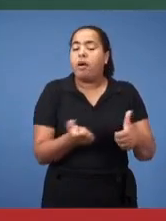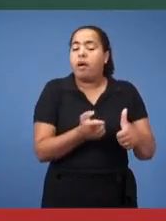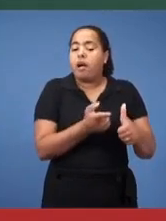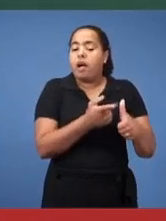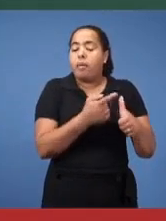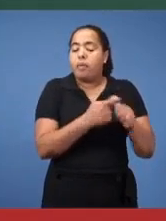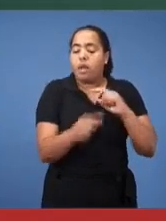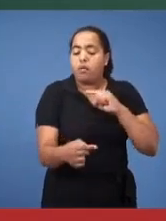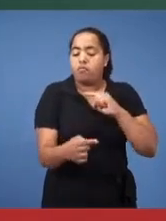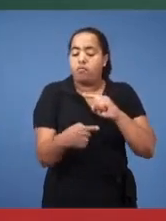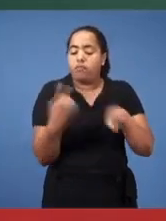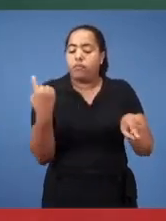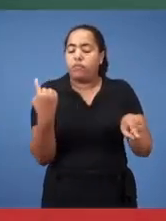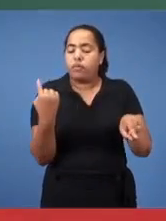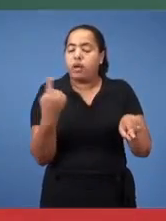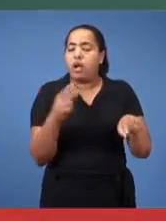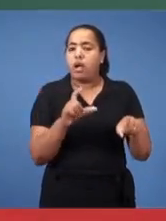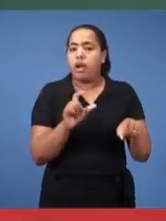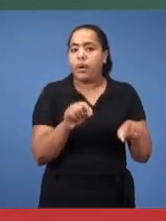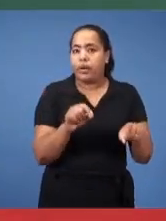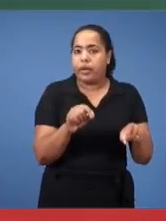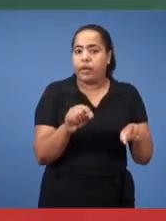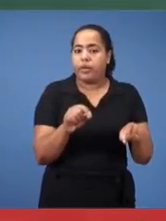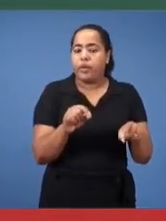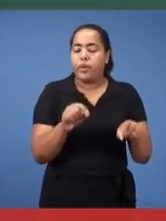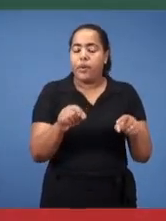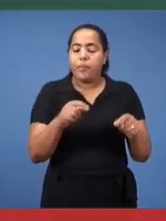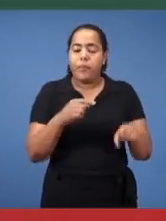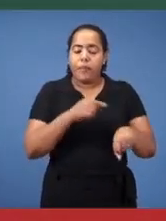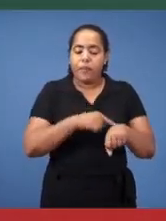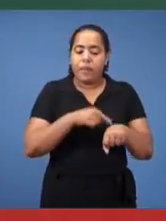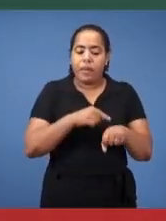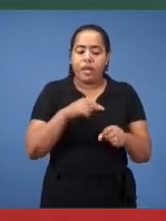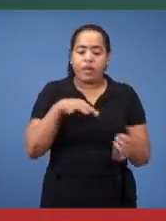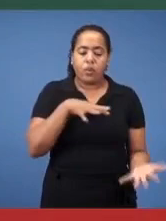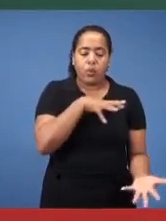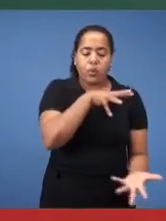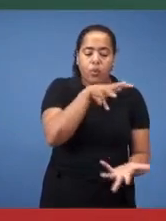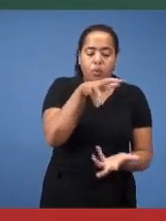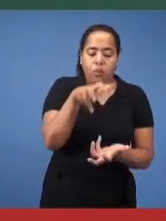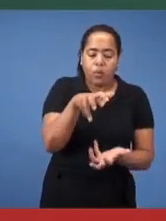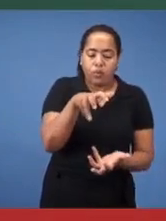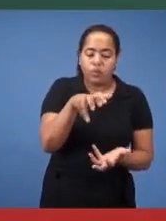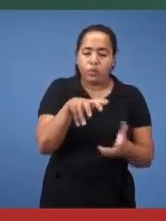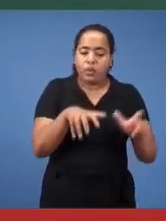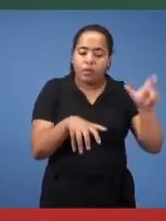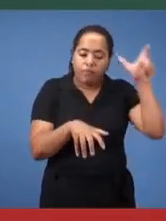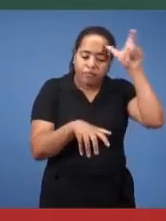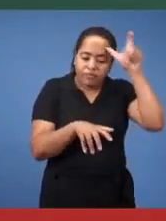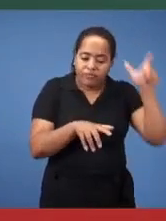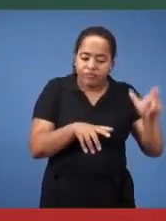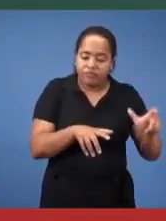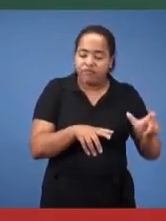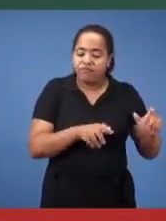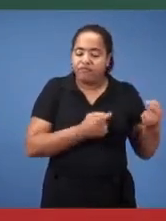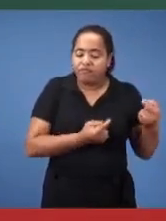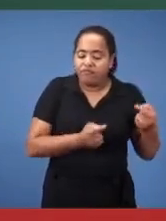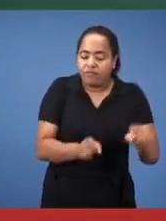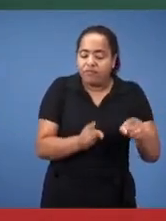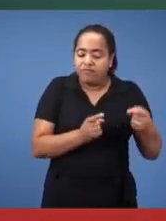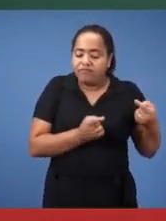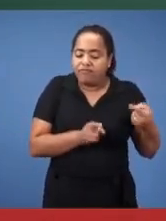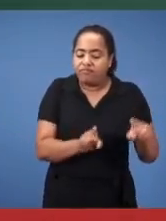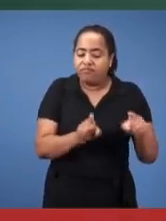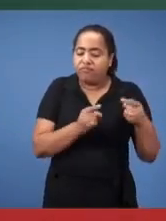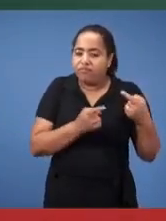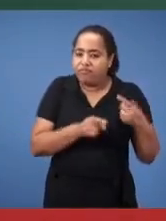first opposition was the one of the world and of the enemy of all souls, inside of the life of the church,